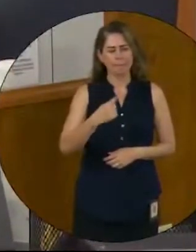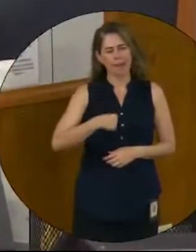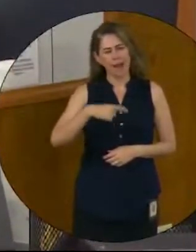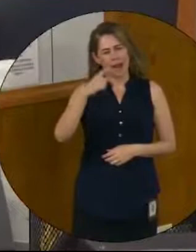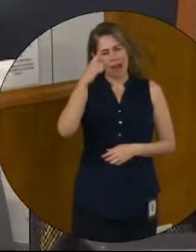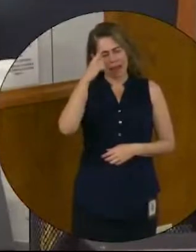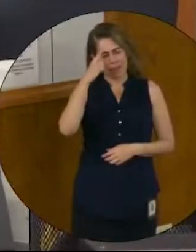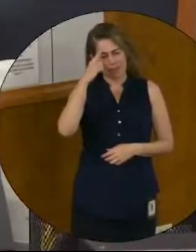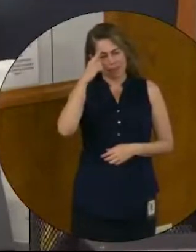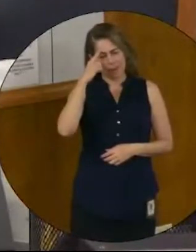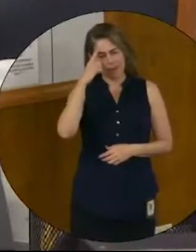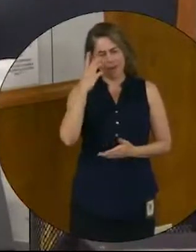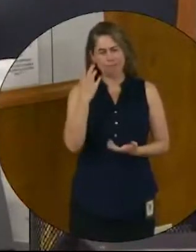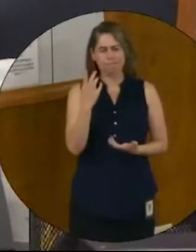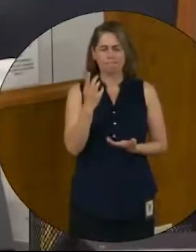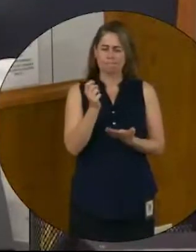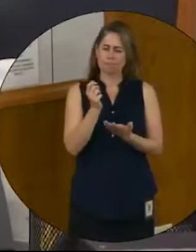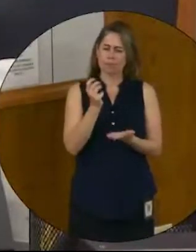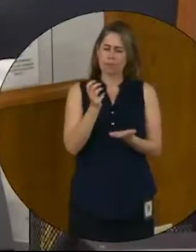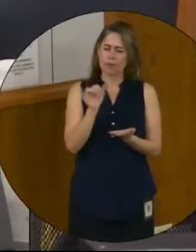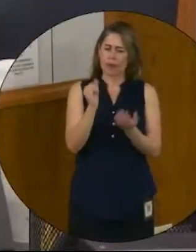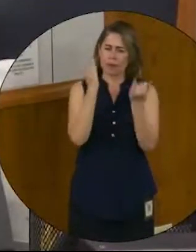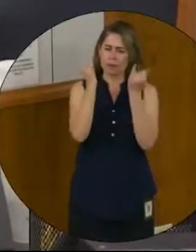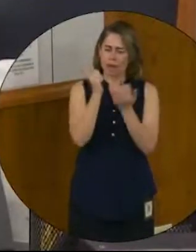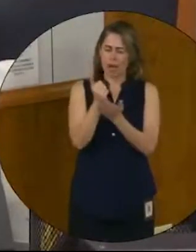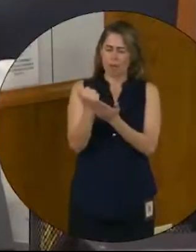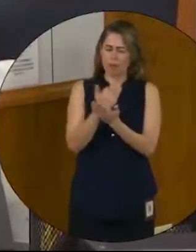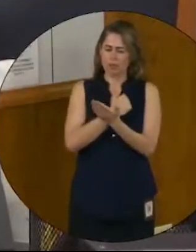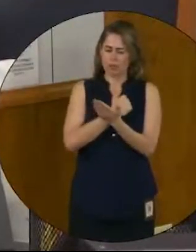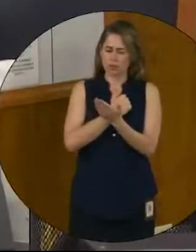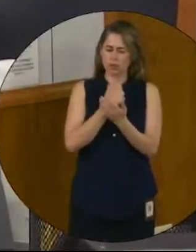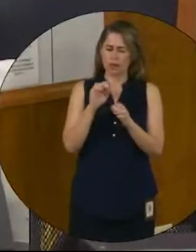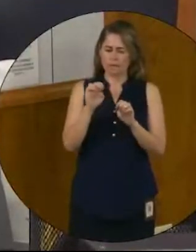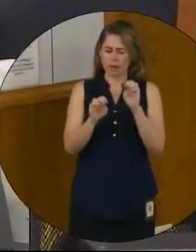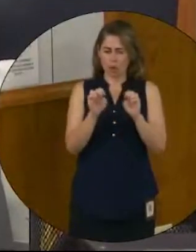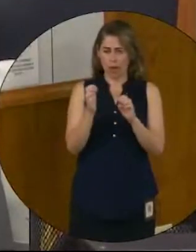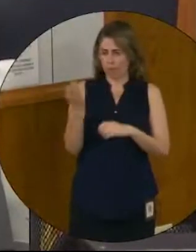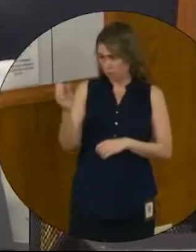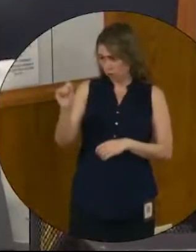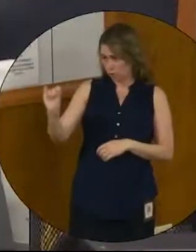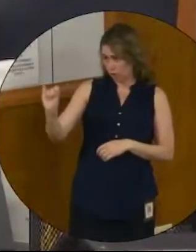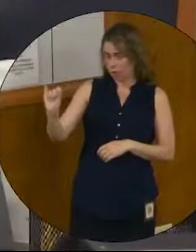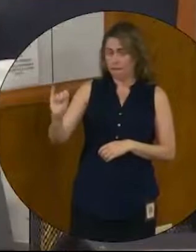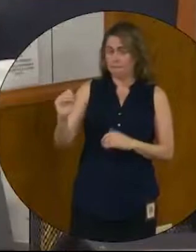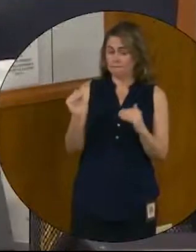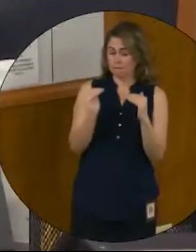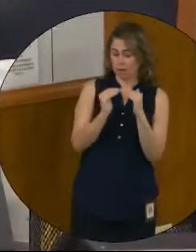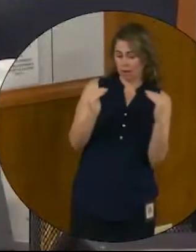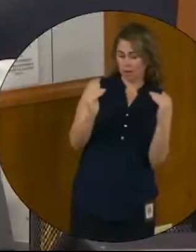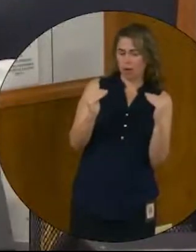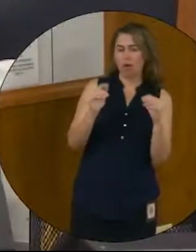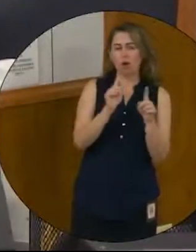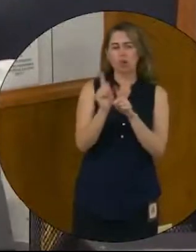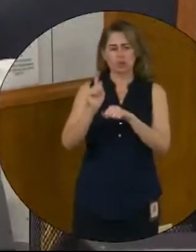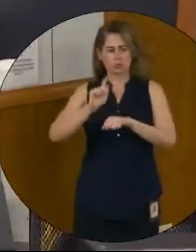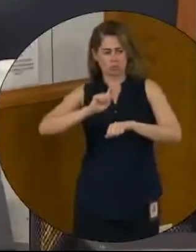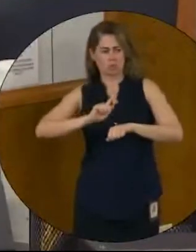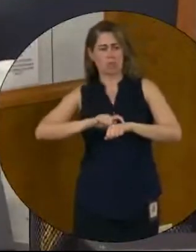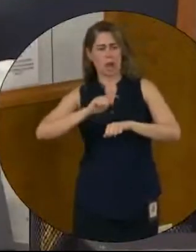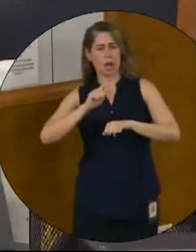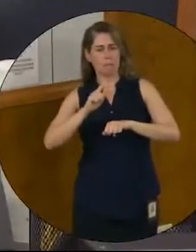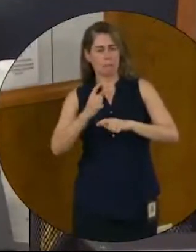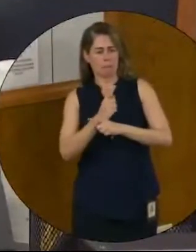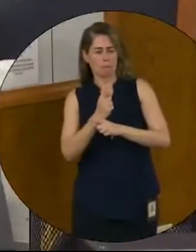us to a place where we could evaluate him fairly in a timely manner, and we could also start working on some